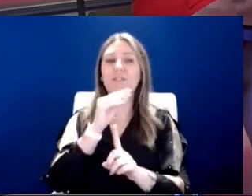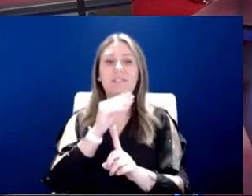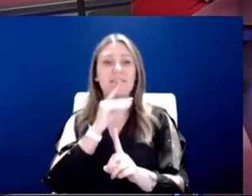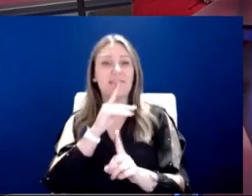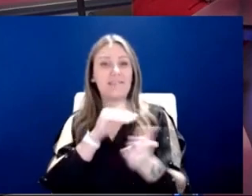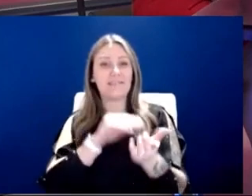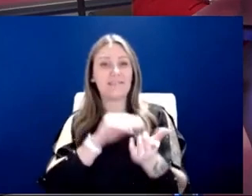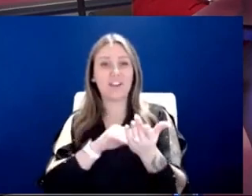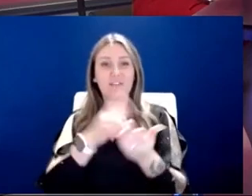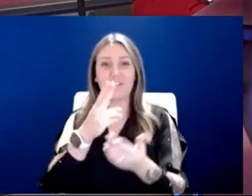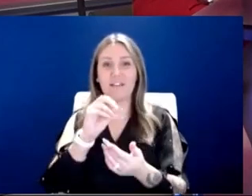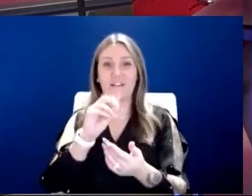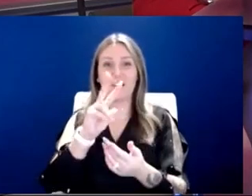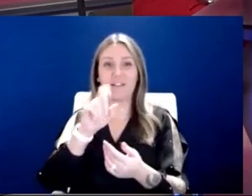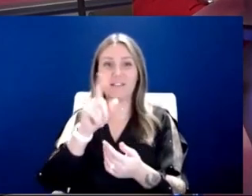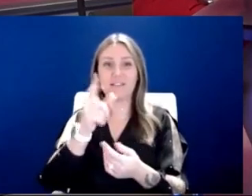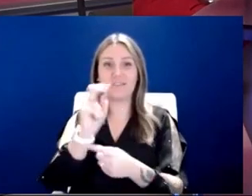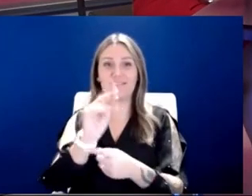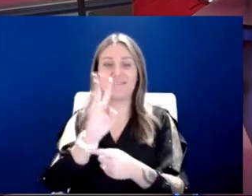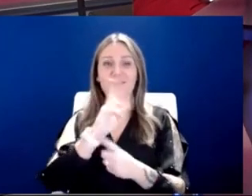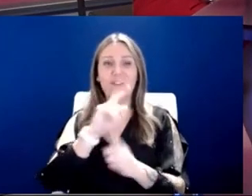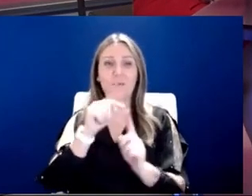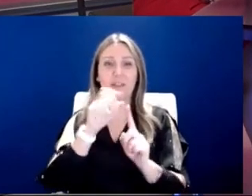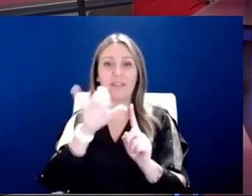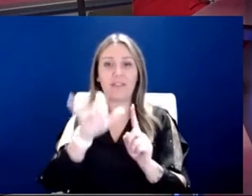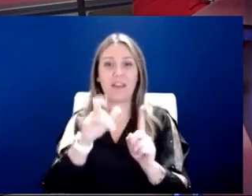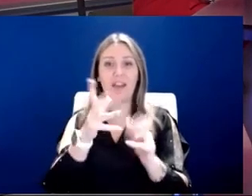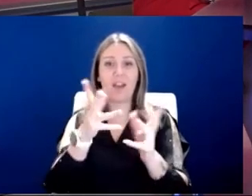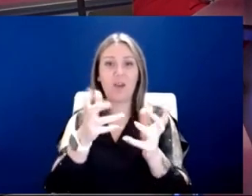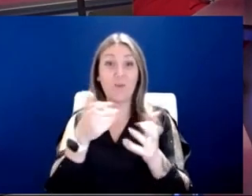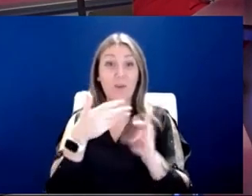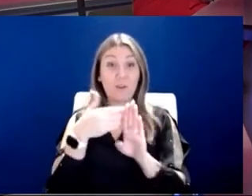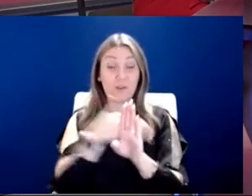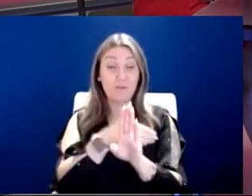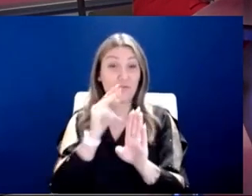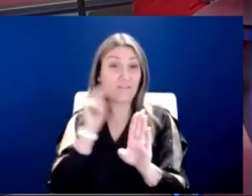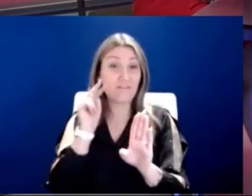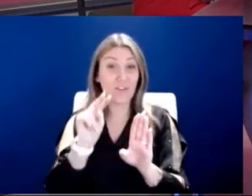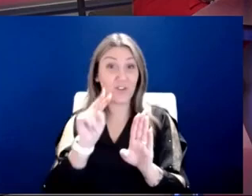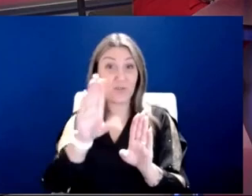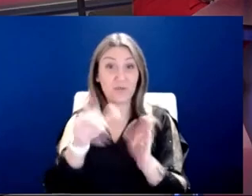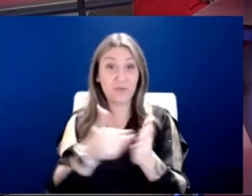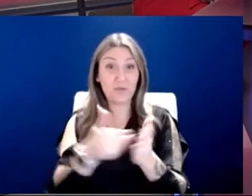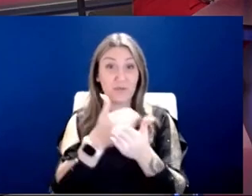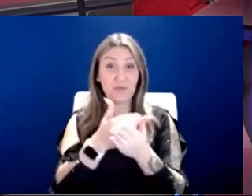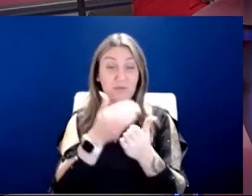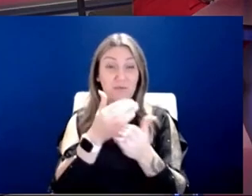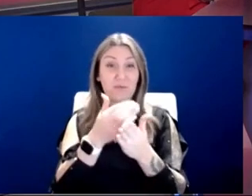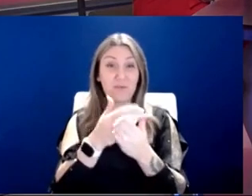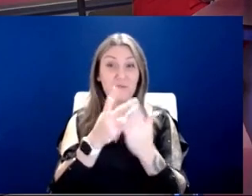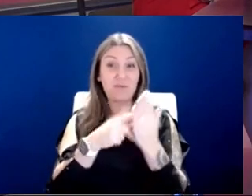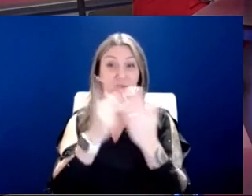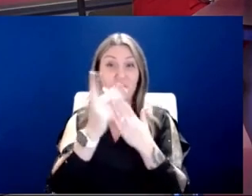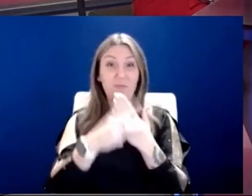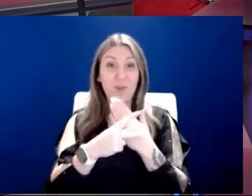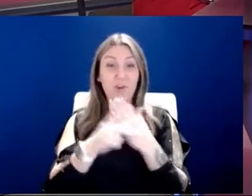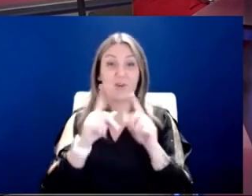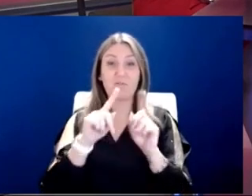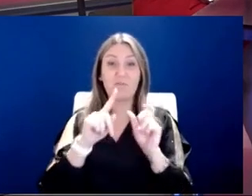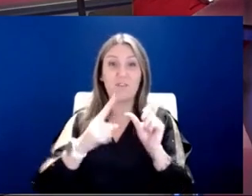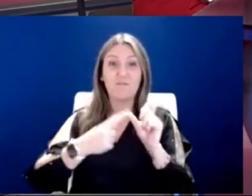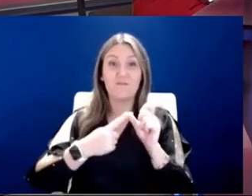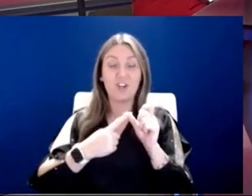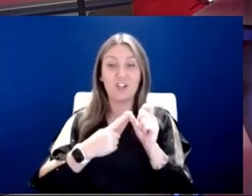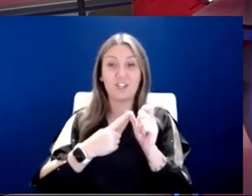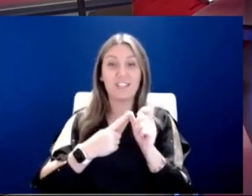want to get to a little bit more of the preview of your new show coming up here in just a bit. But first, I want to get a little preview on you. Tell us a little bit